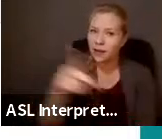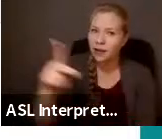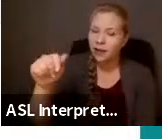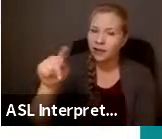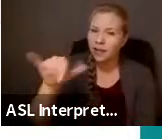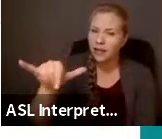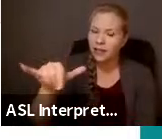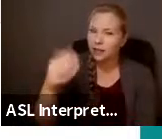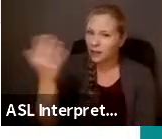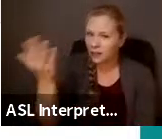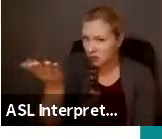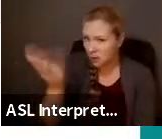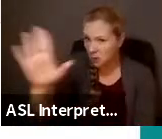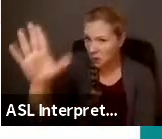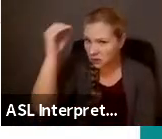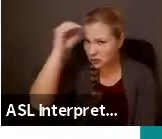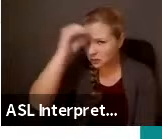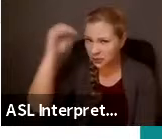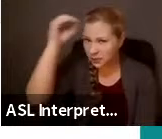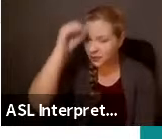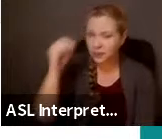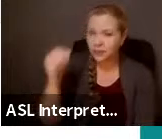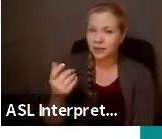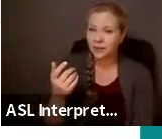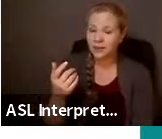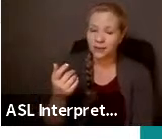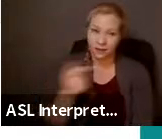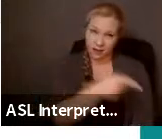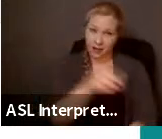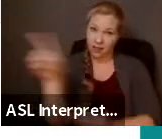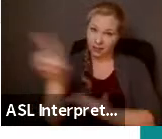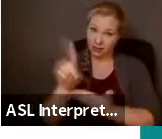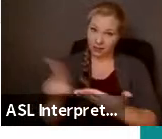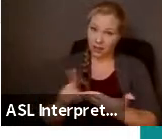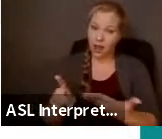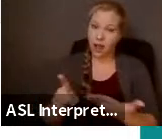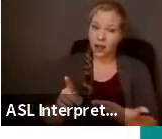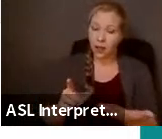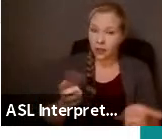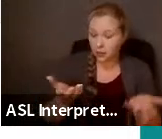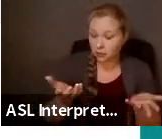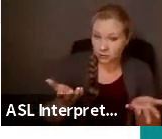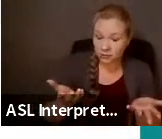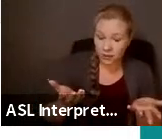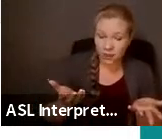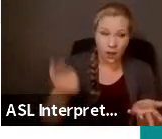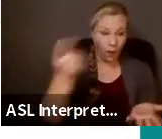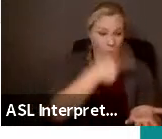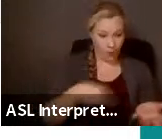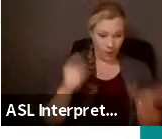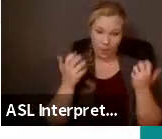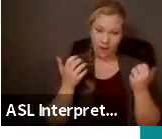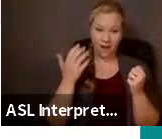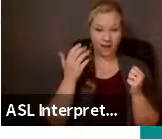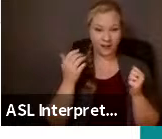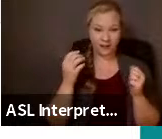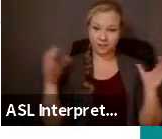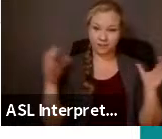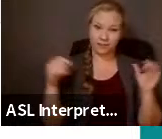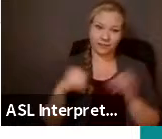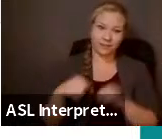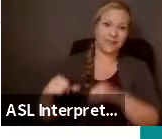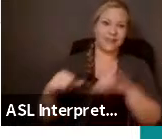as starting for trying to make everything better. Mm-hmm. What do you guys? What's your take on where we left